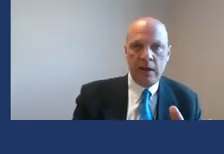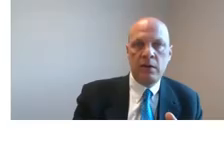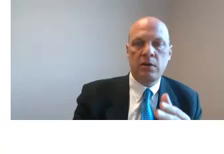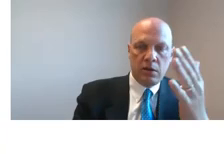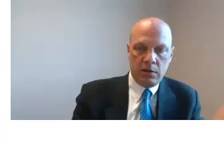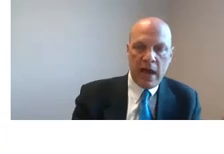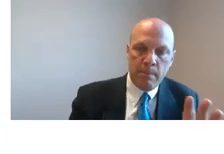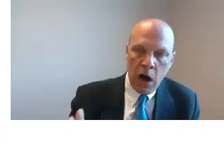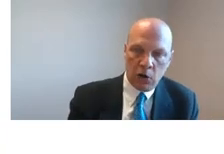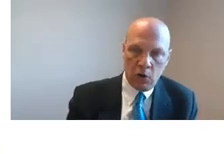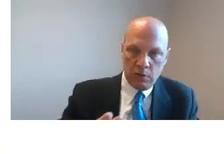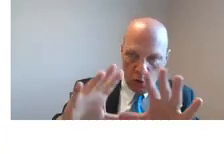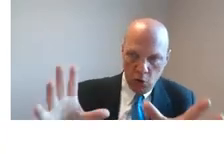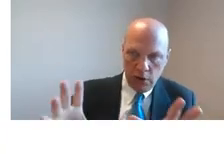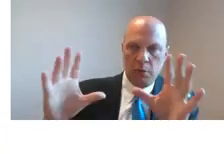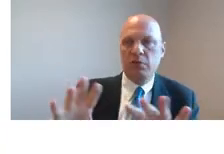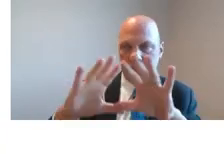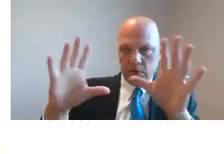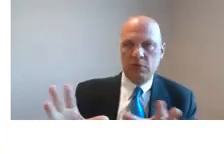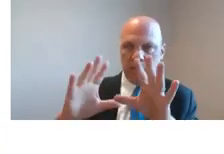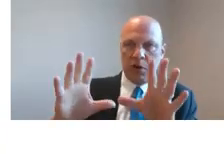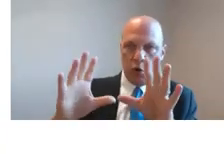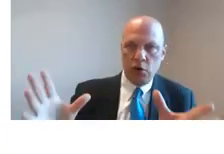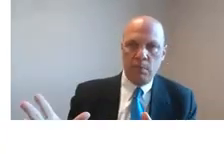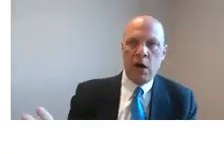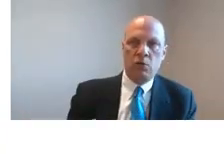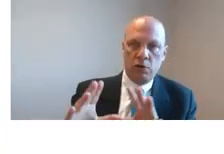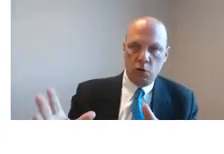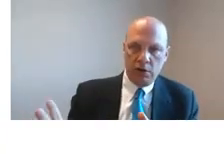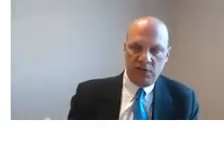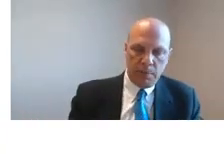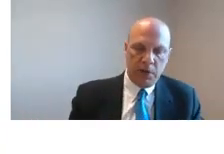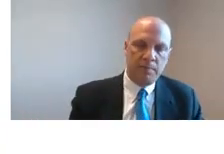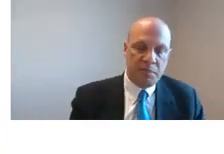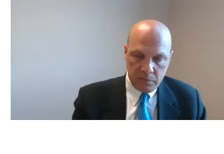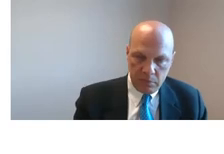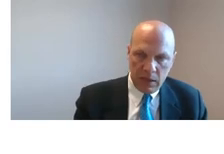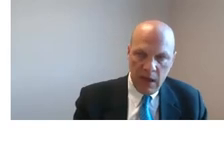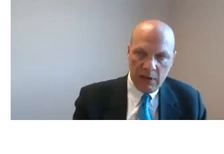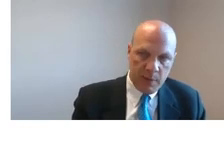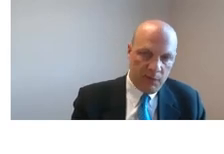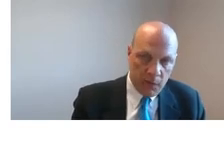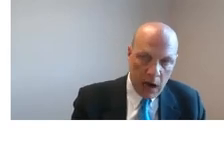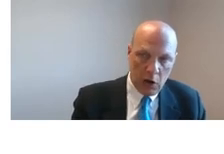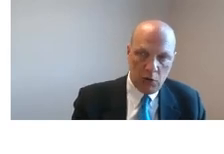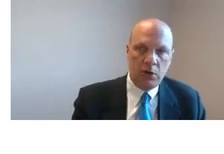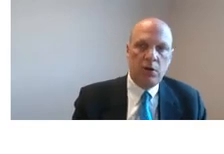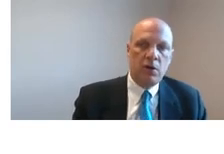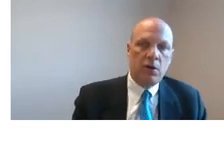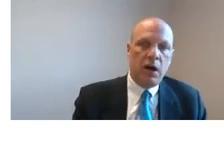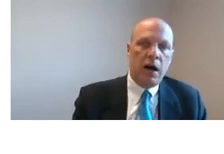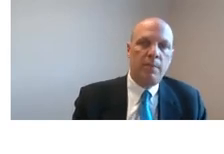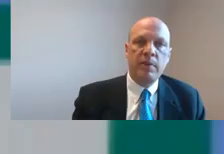Since then, that model, what was sometimes called the Oregon model or the Oregon template, has been